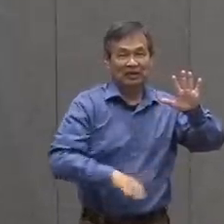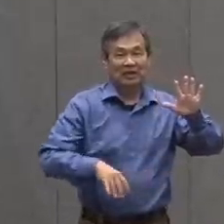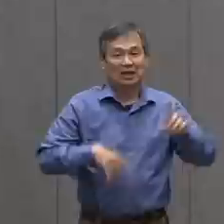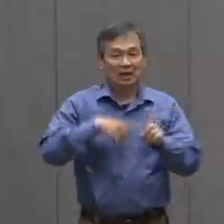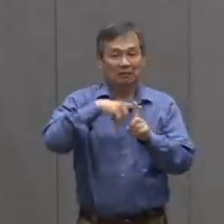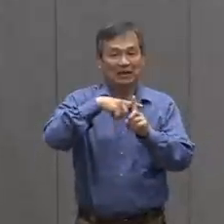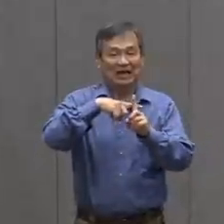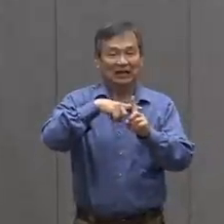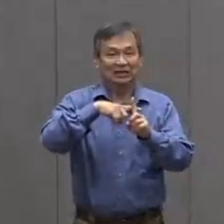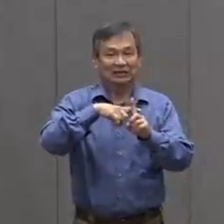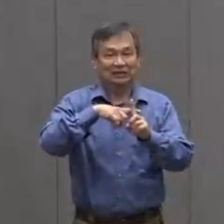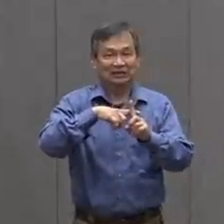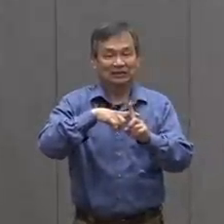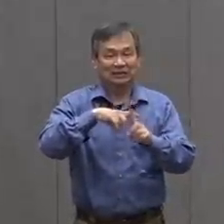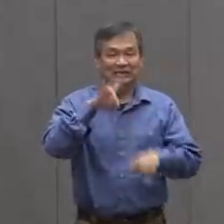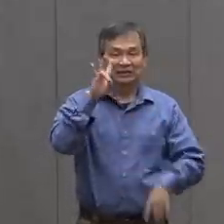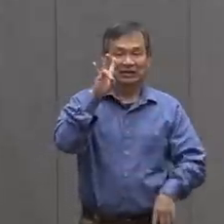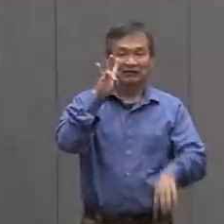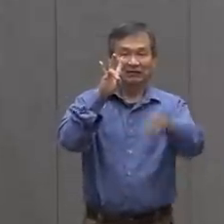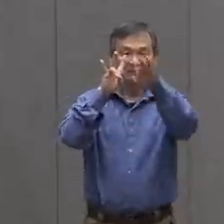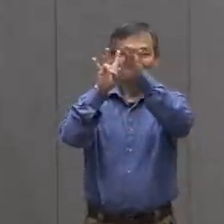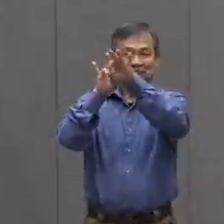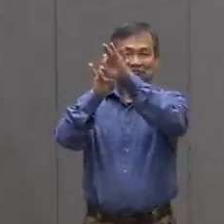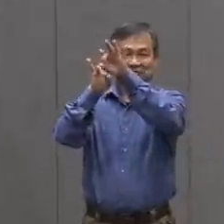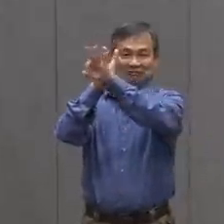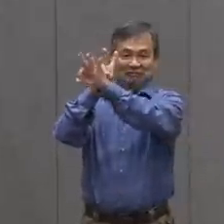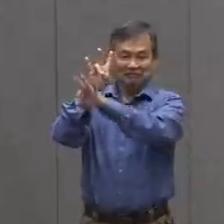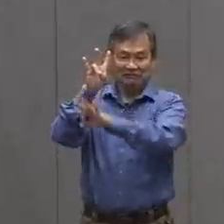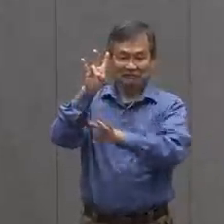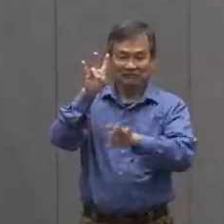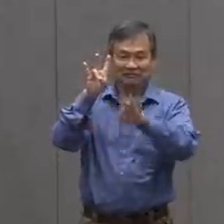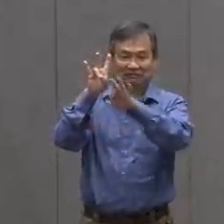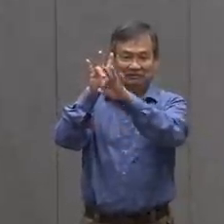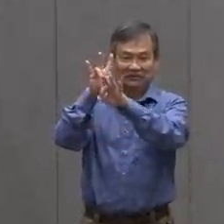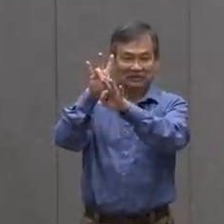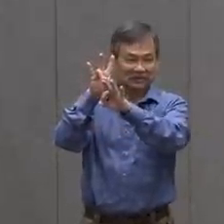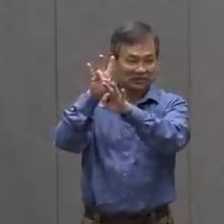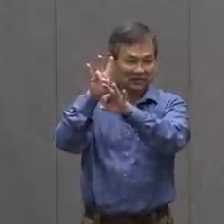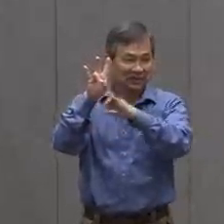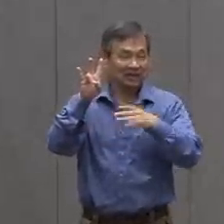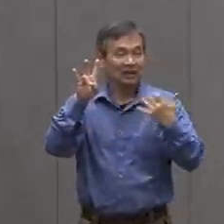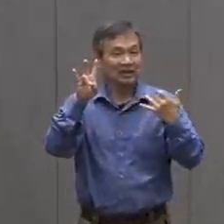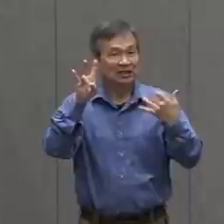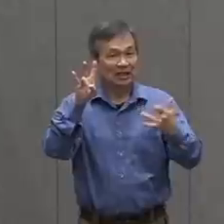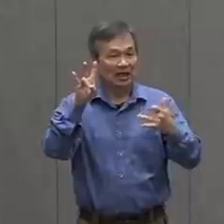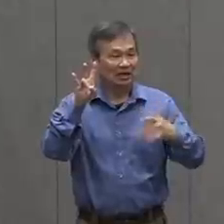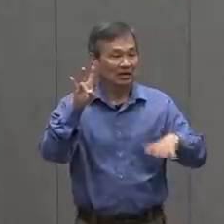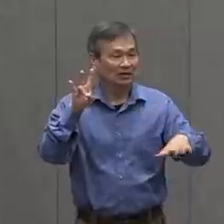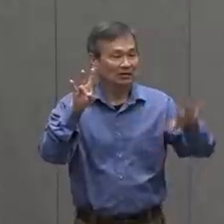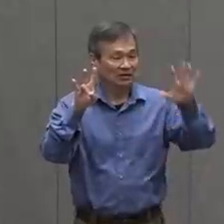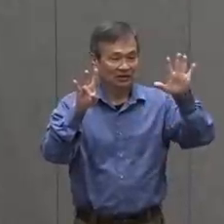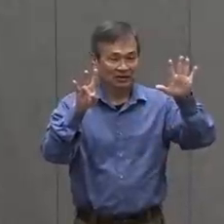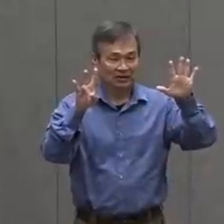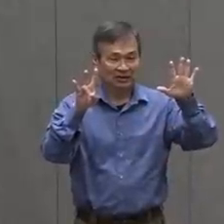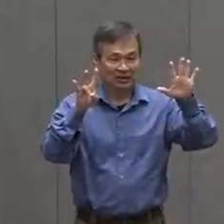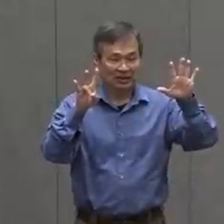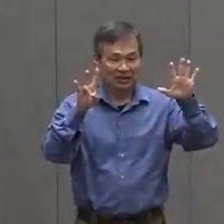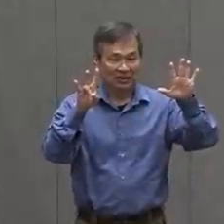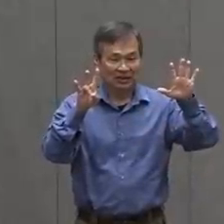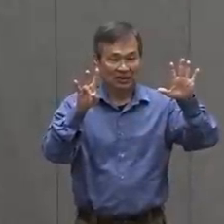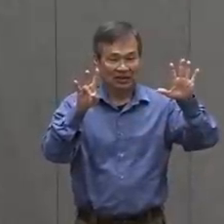plus 7. So instead of the numbers, now I have some cards with dots. I'm going to